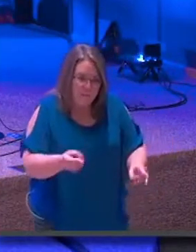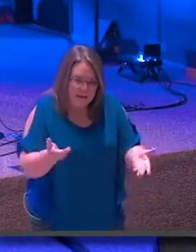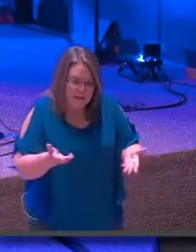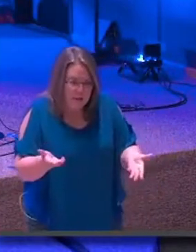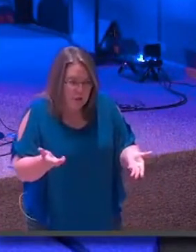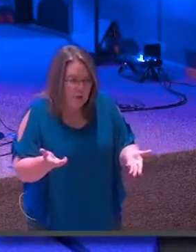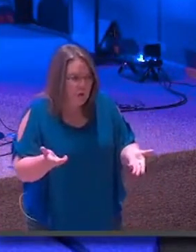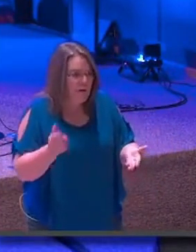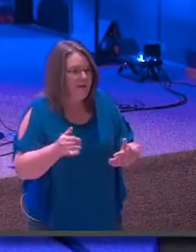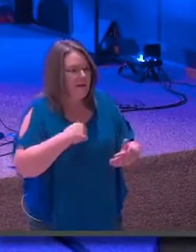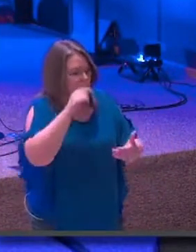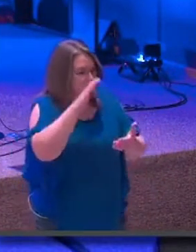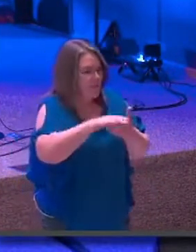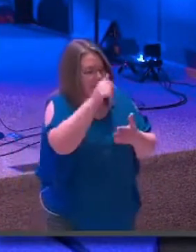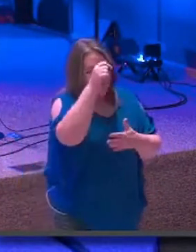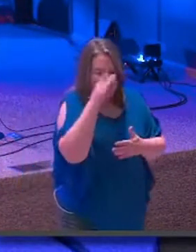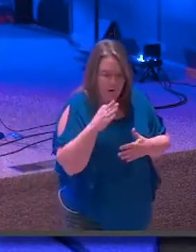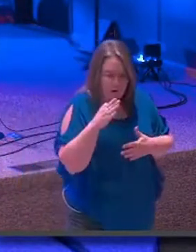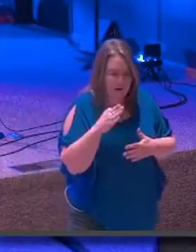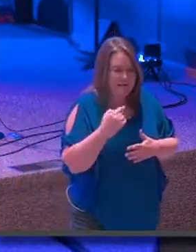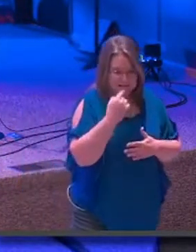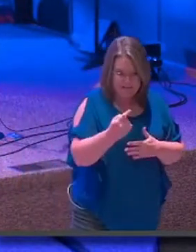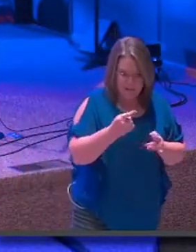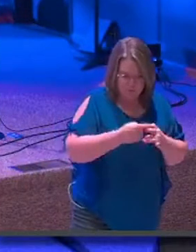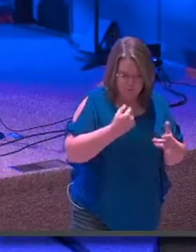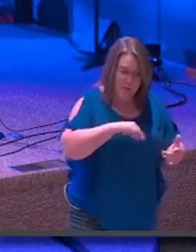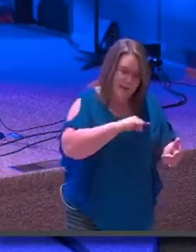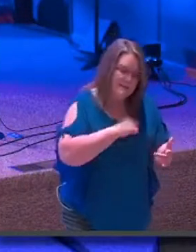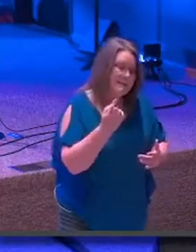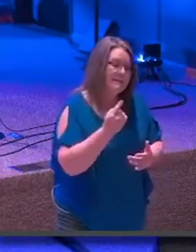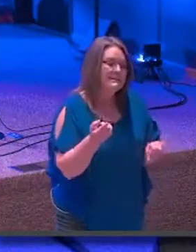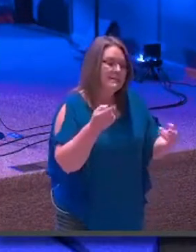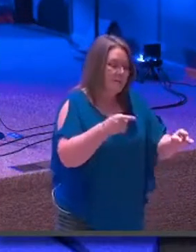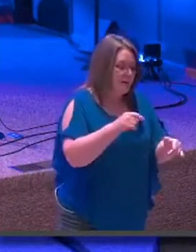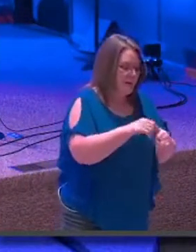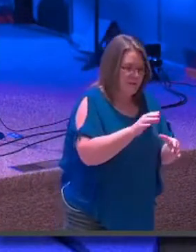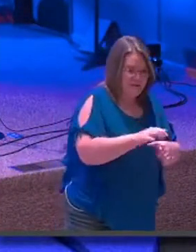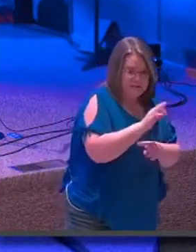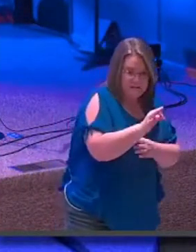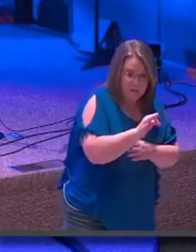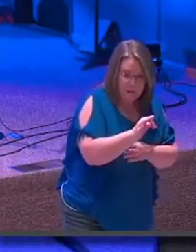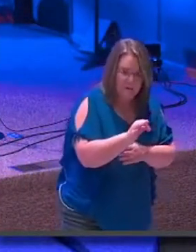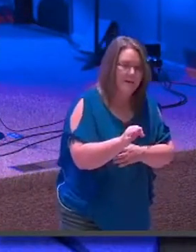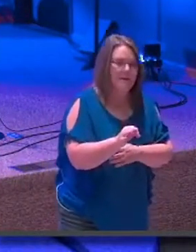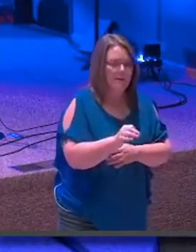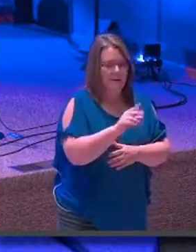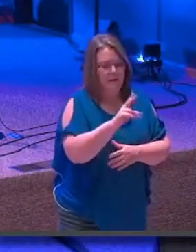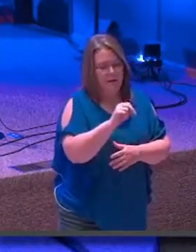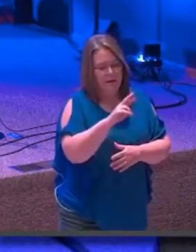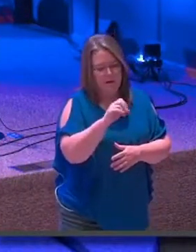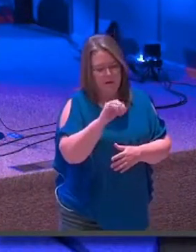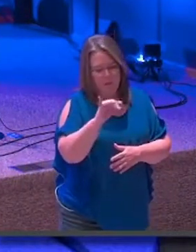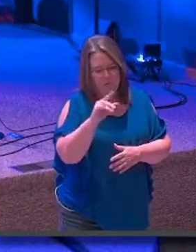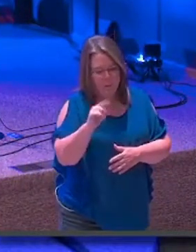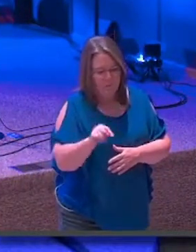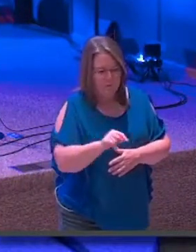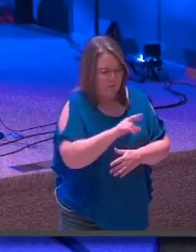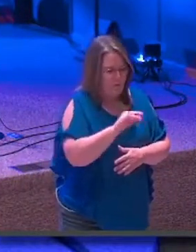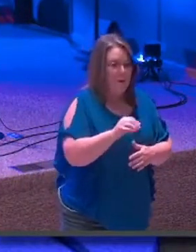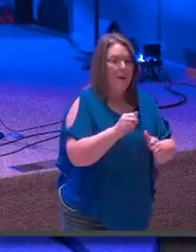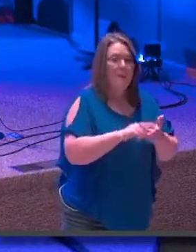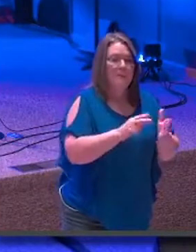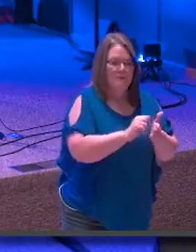I believe that God is saying to us. There was something happening in the Spirit here. You see, unroofing the roof means removing any and